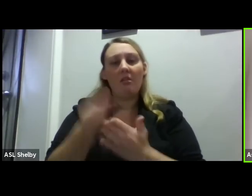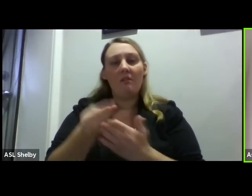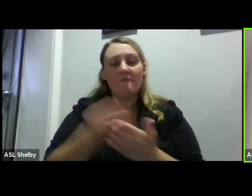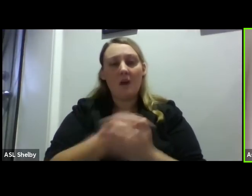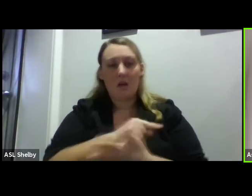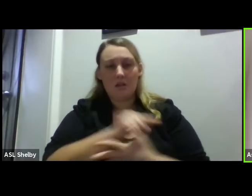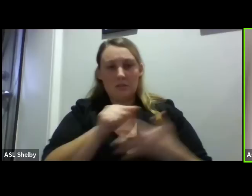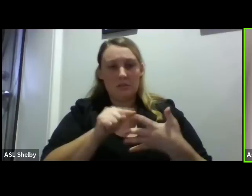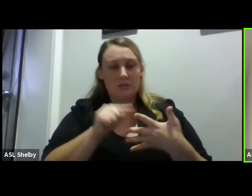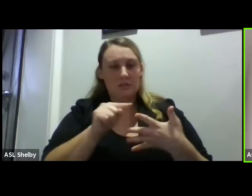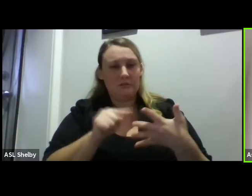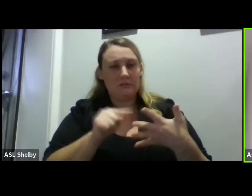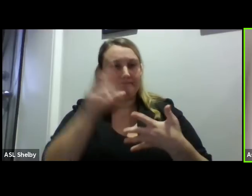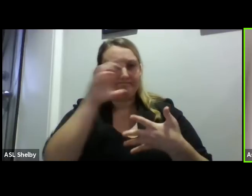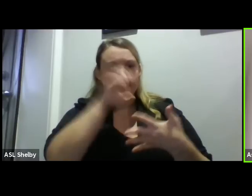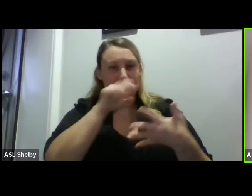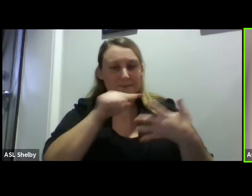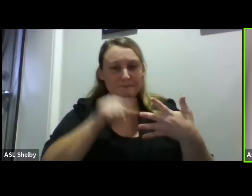Public Health,